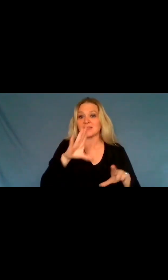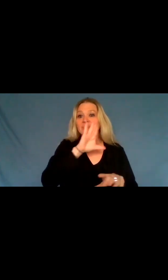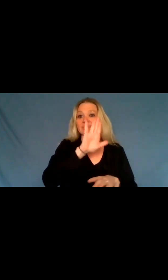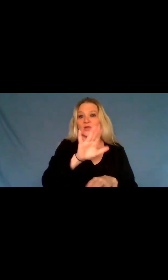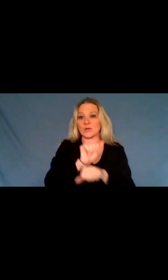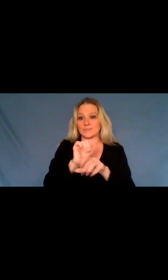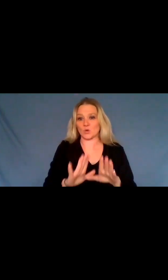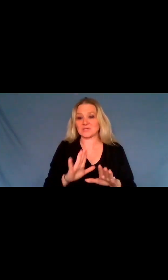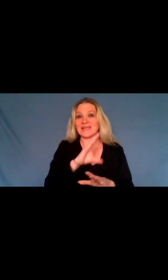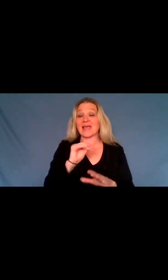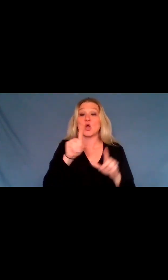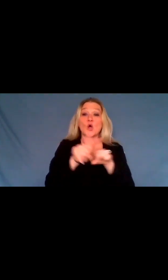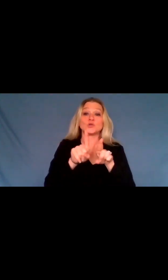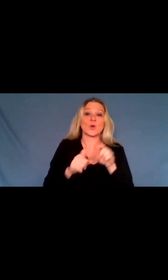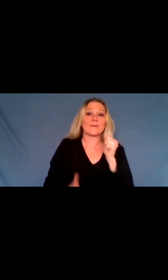federal government